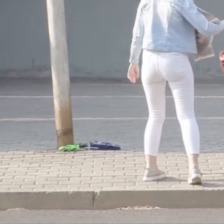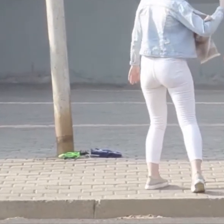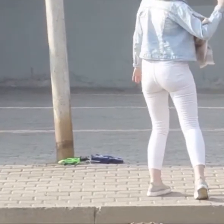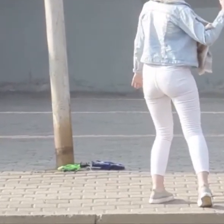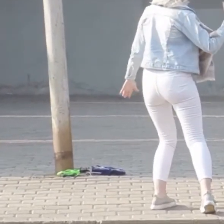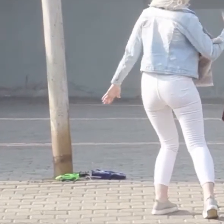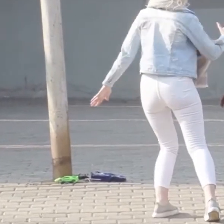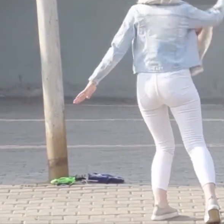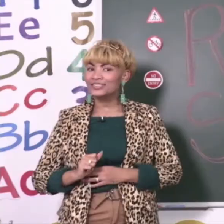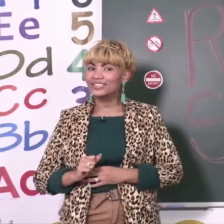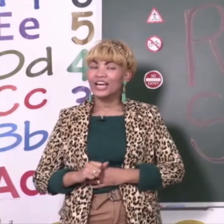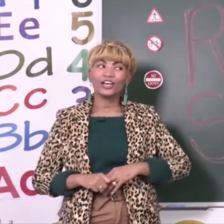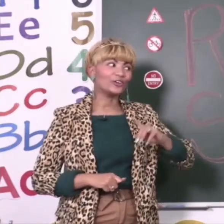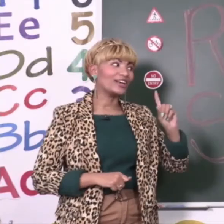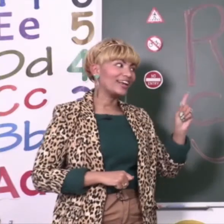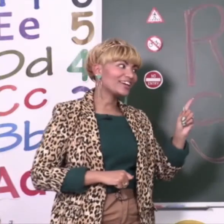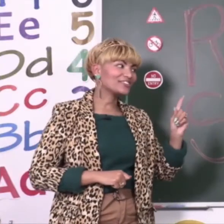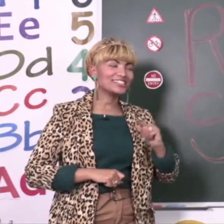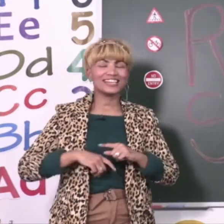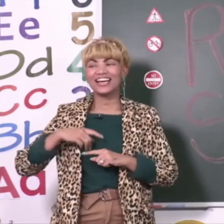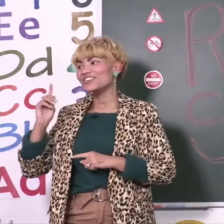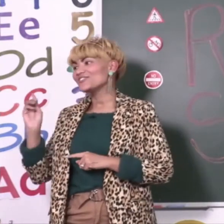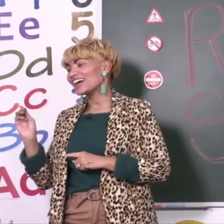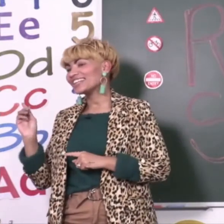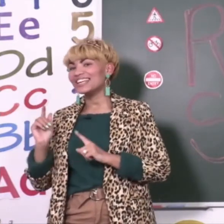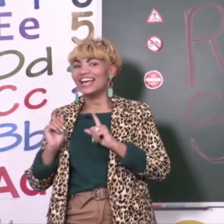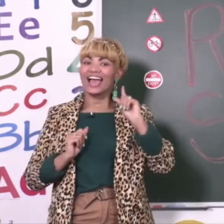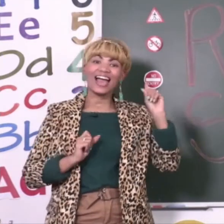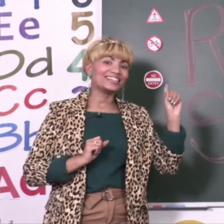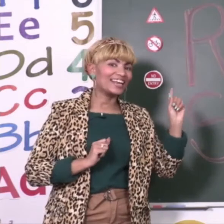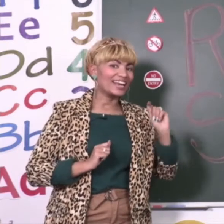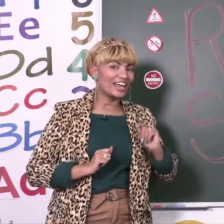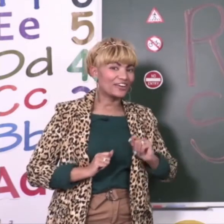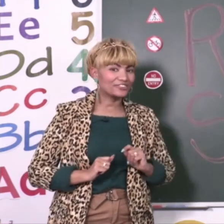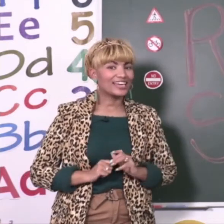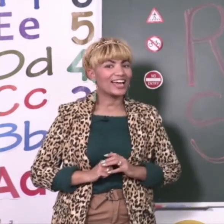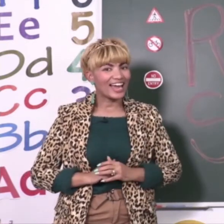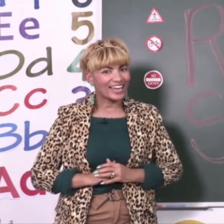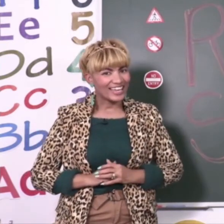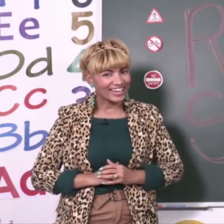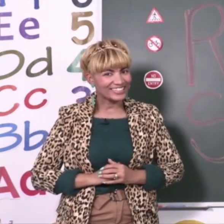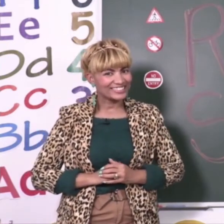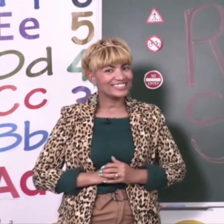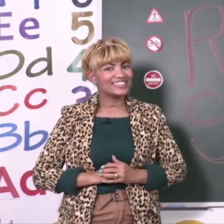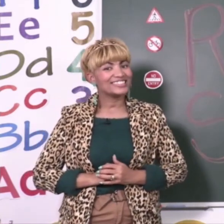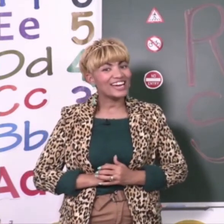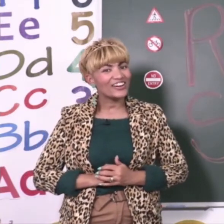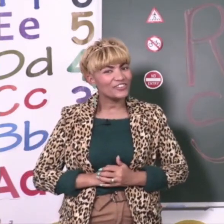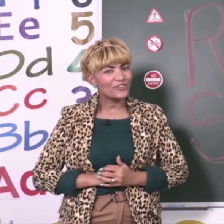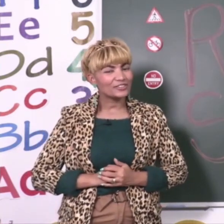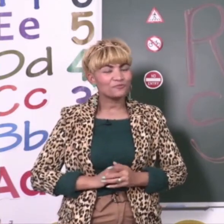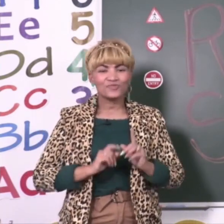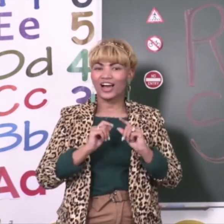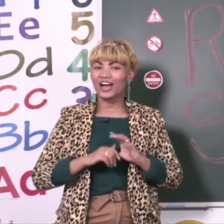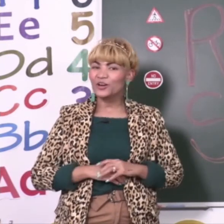remember everyone look left right and left again now